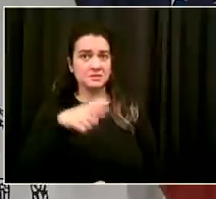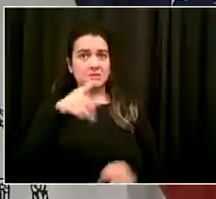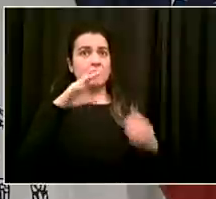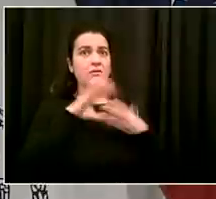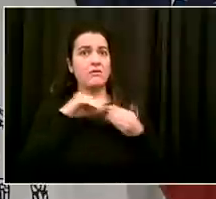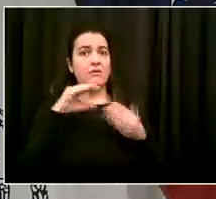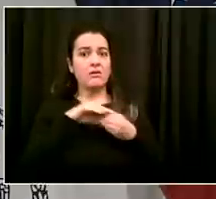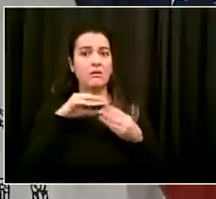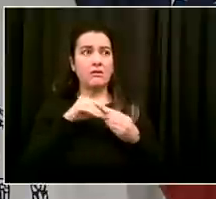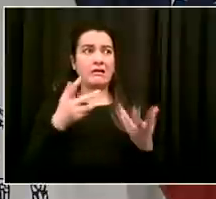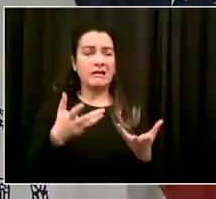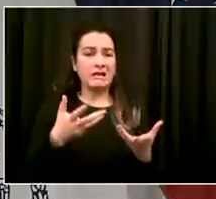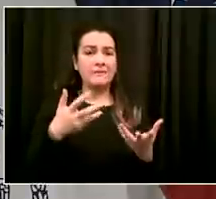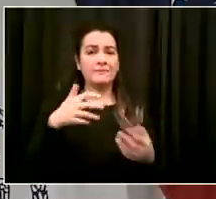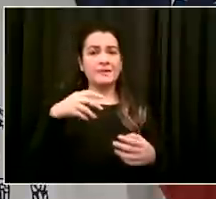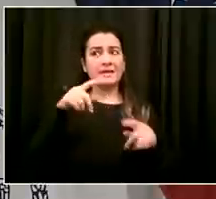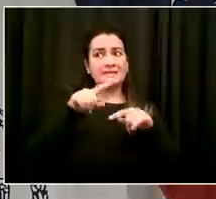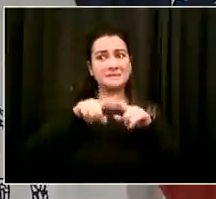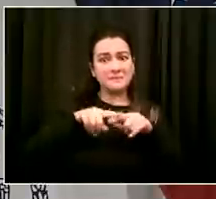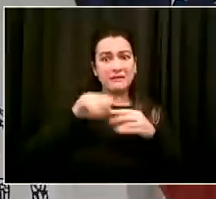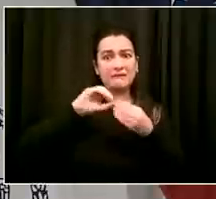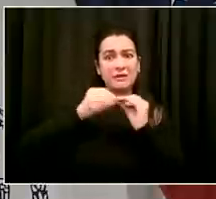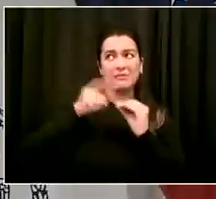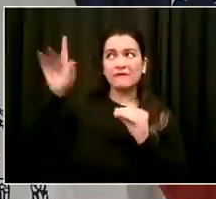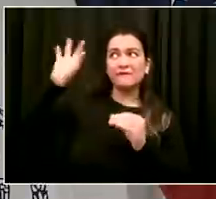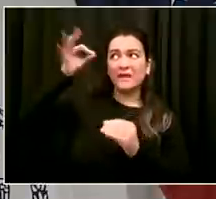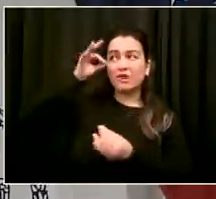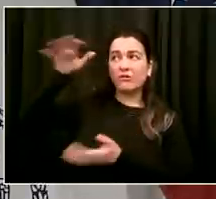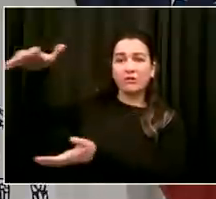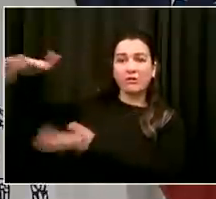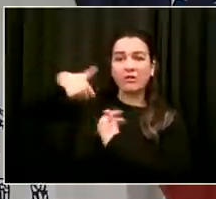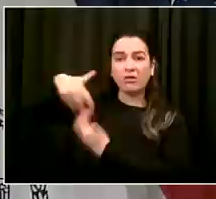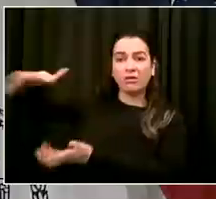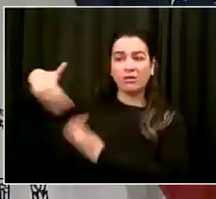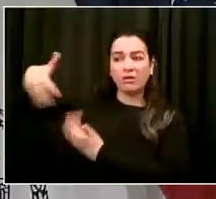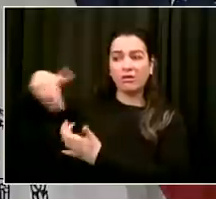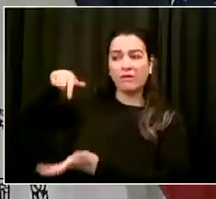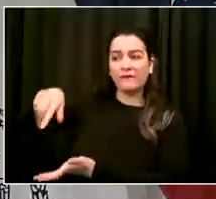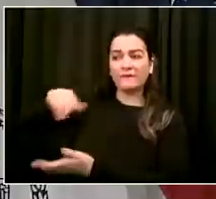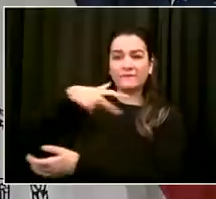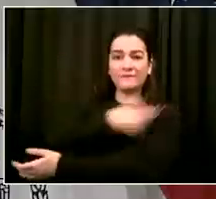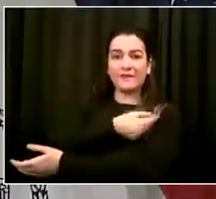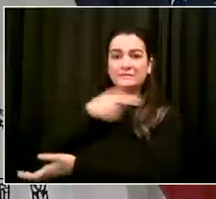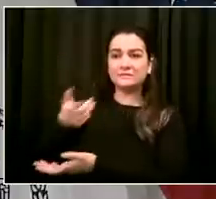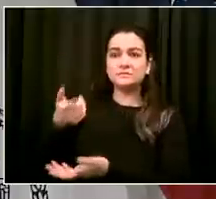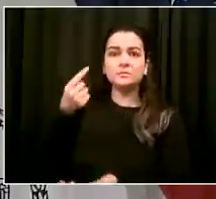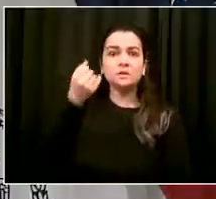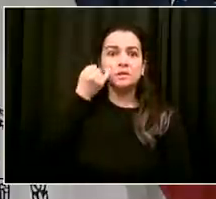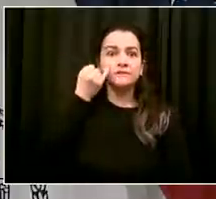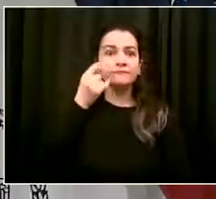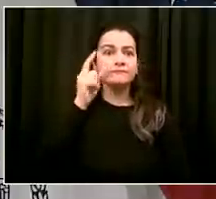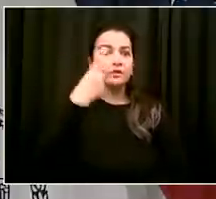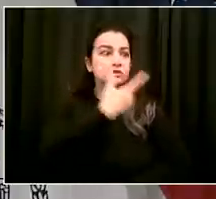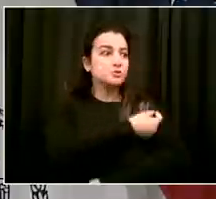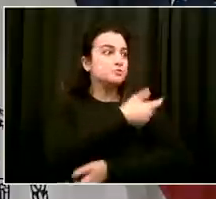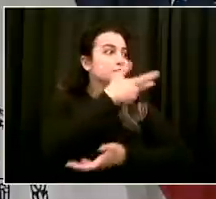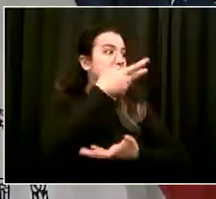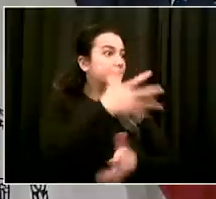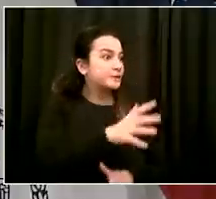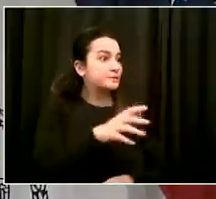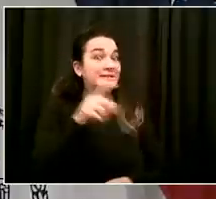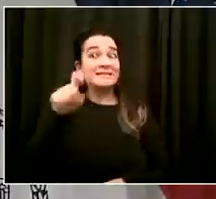future getting their first dose? How does that work, if you can elaborate on that? Yeah, I'll talk about